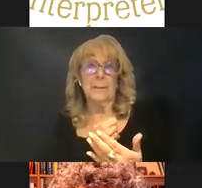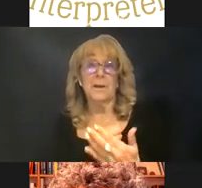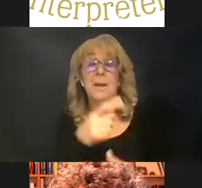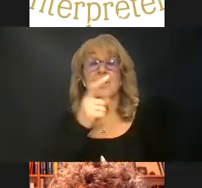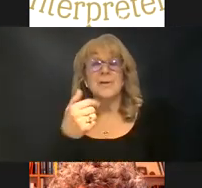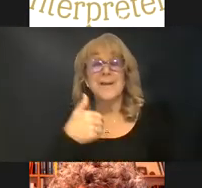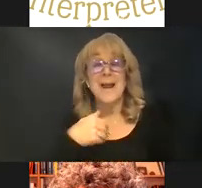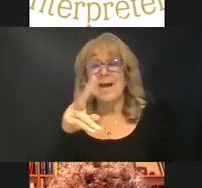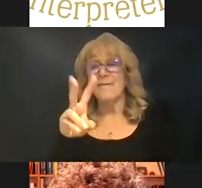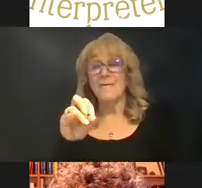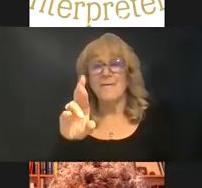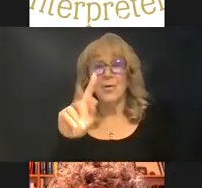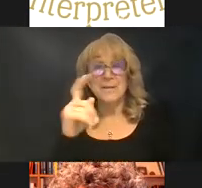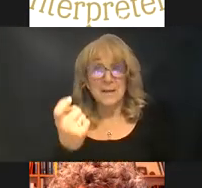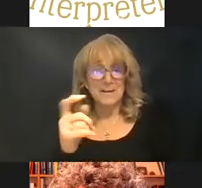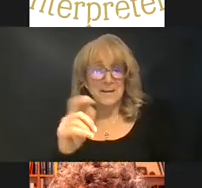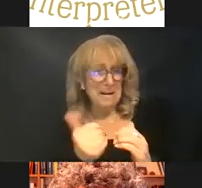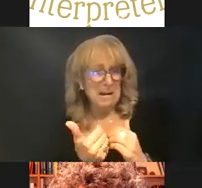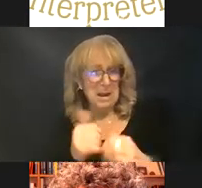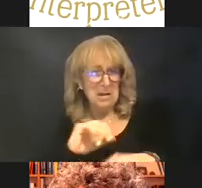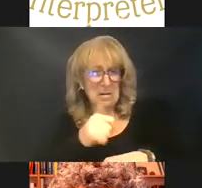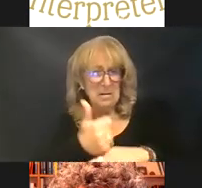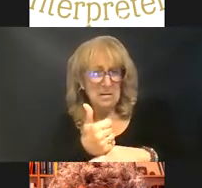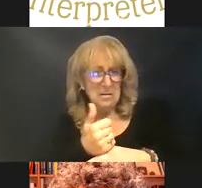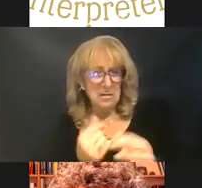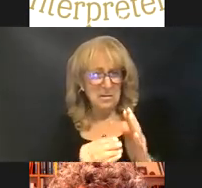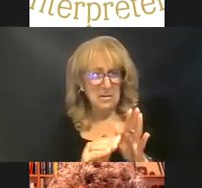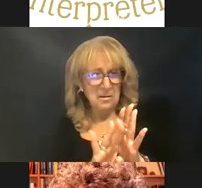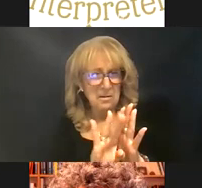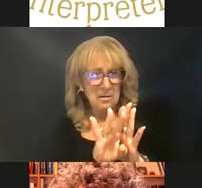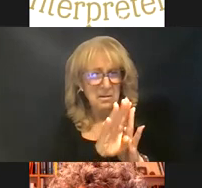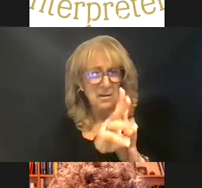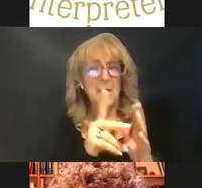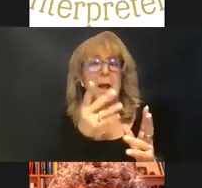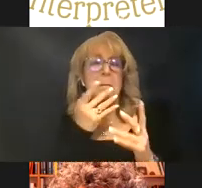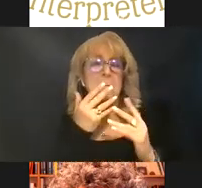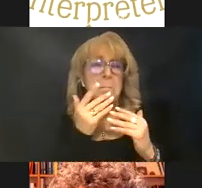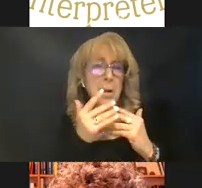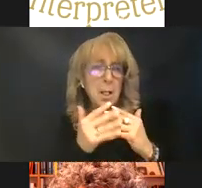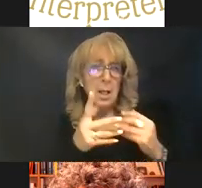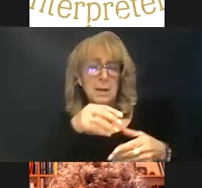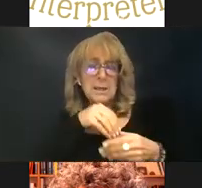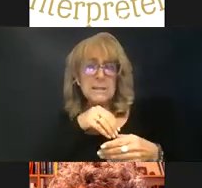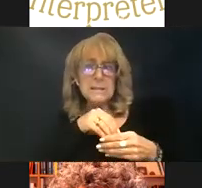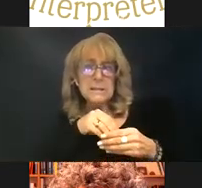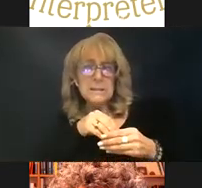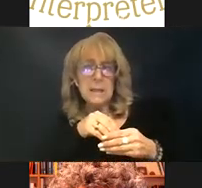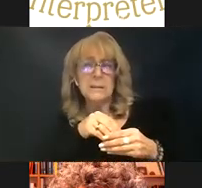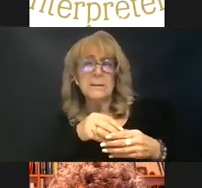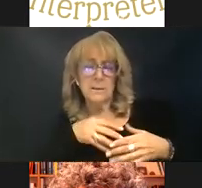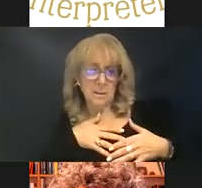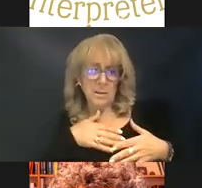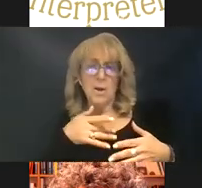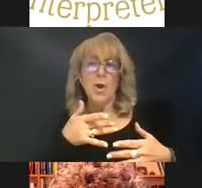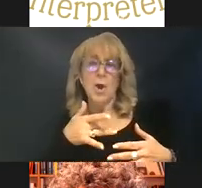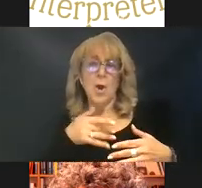how is this vortex being formed? Well, when the blood is going inside this container and then it goes through